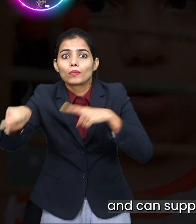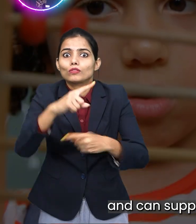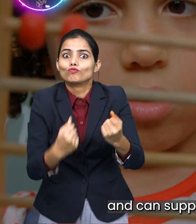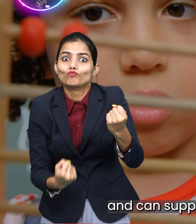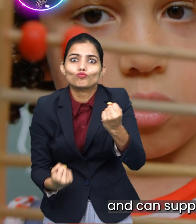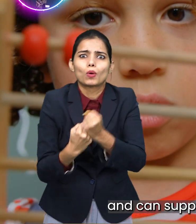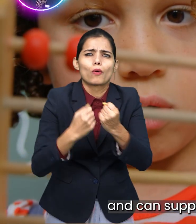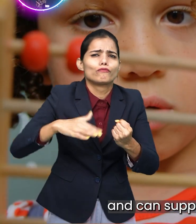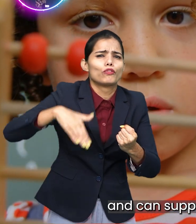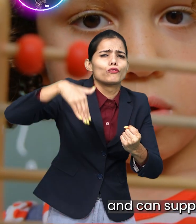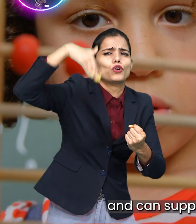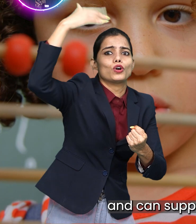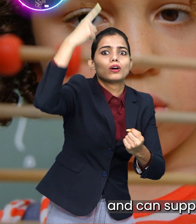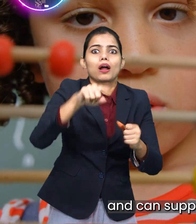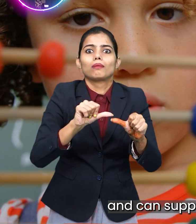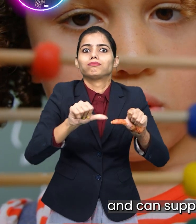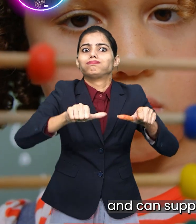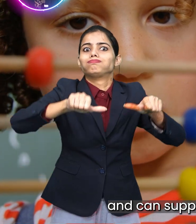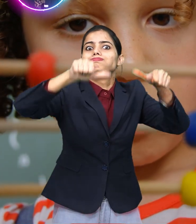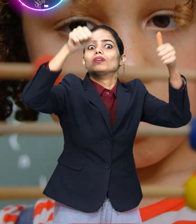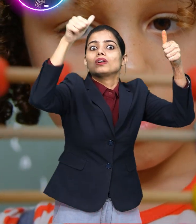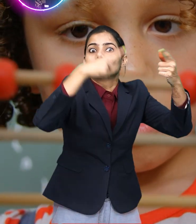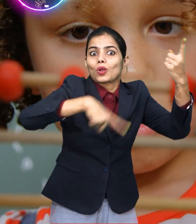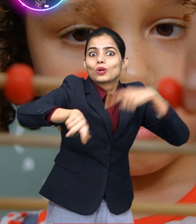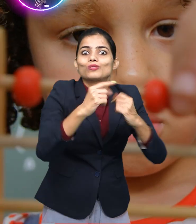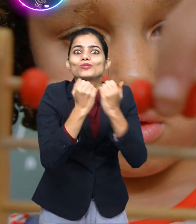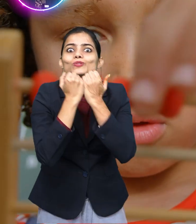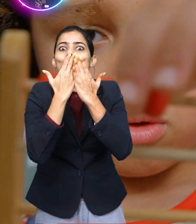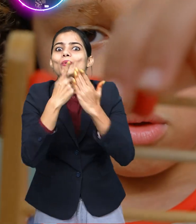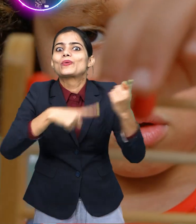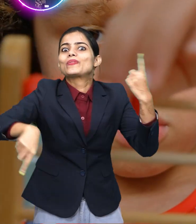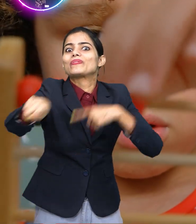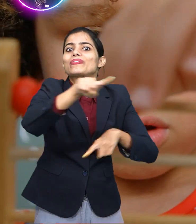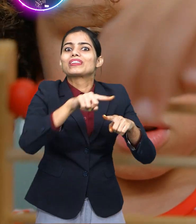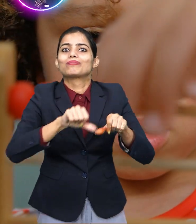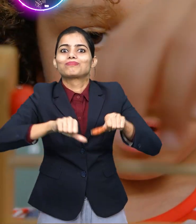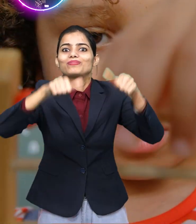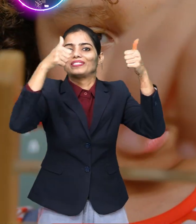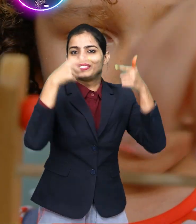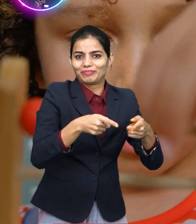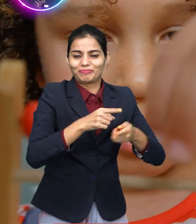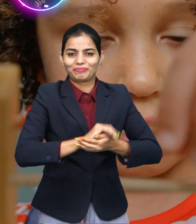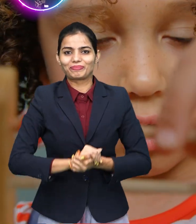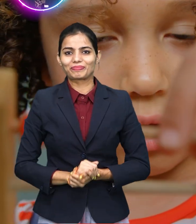can support their future success in school and their careers.